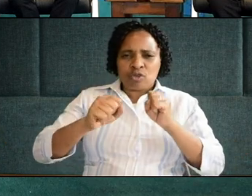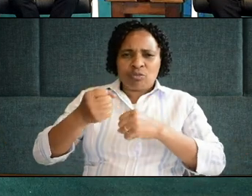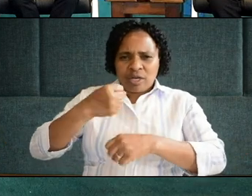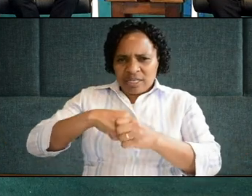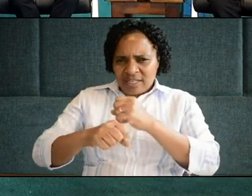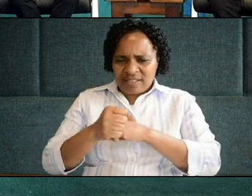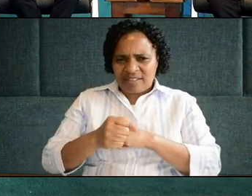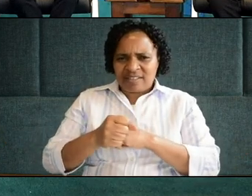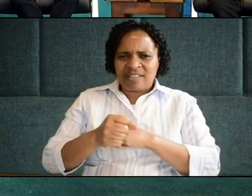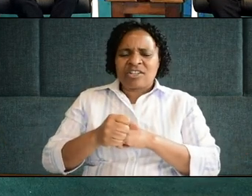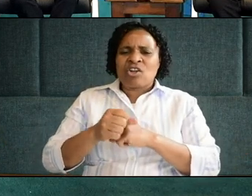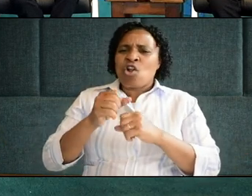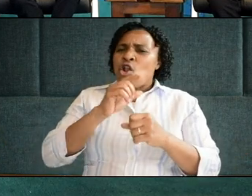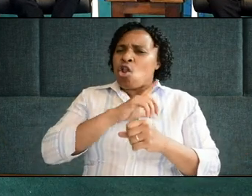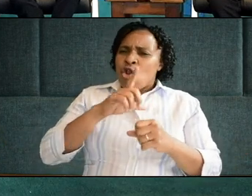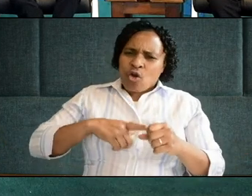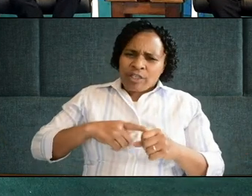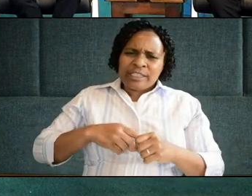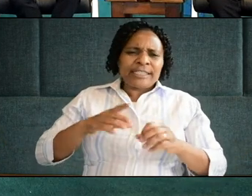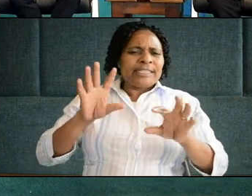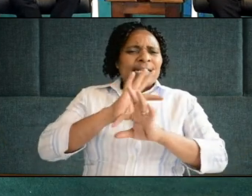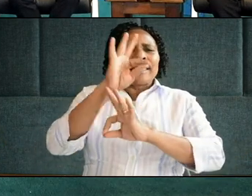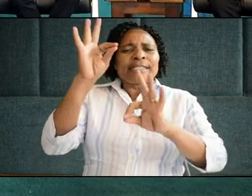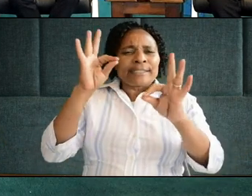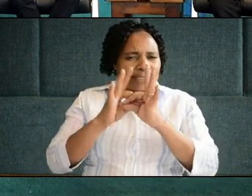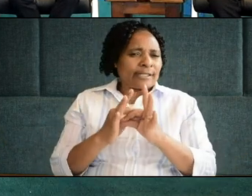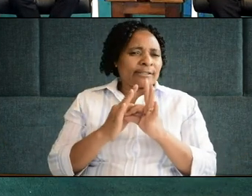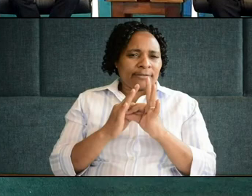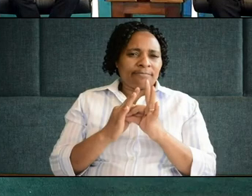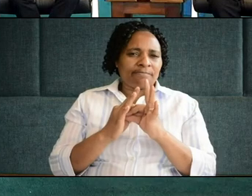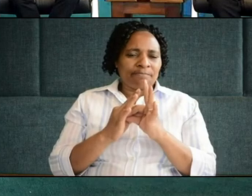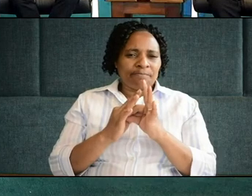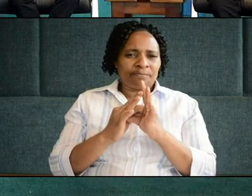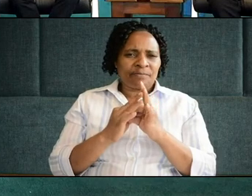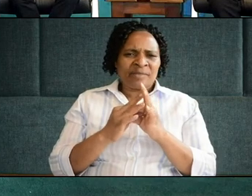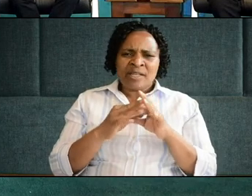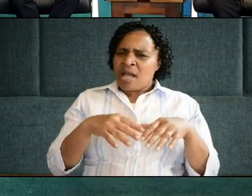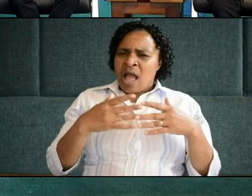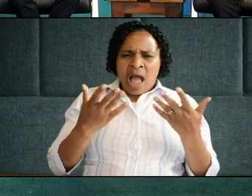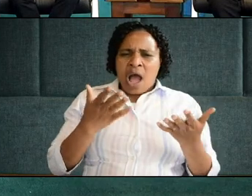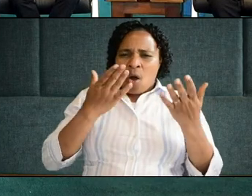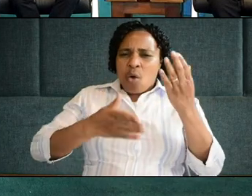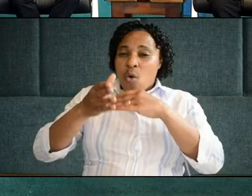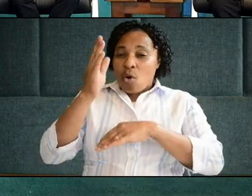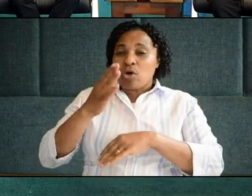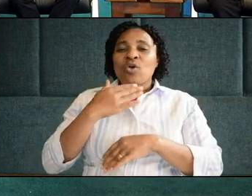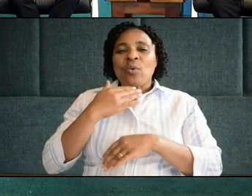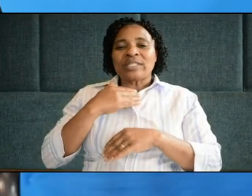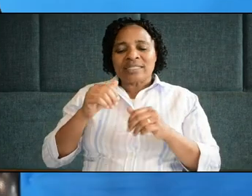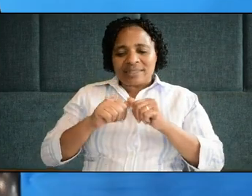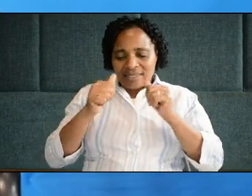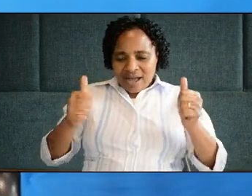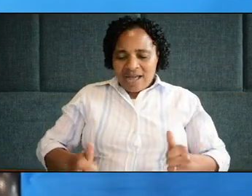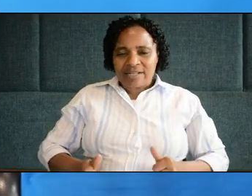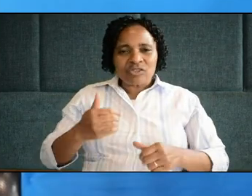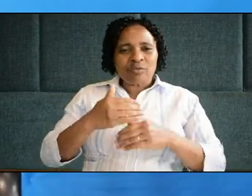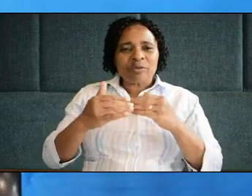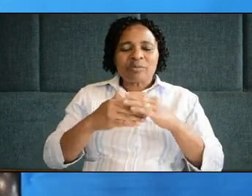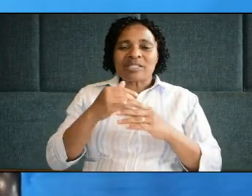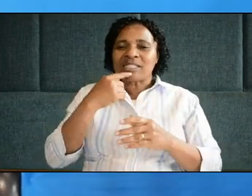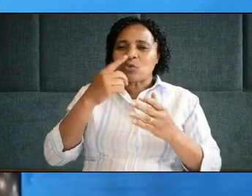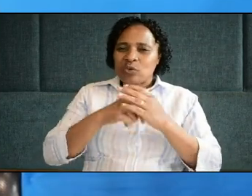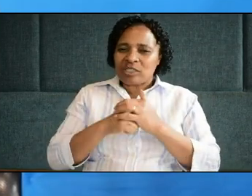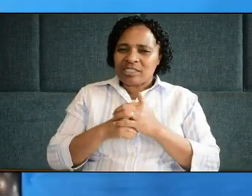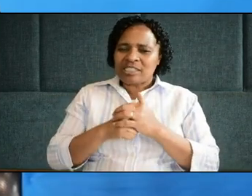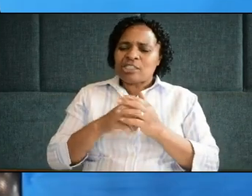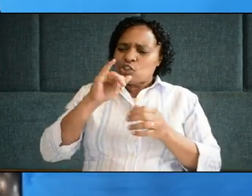so explicit. Yeah, like if you look at how God wanted the altar to be built, here it says, then